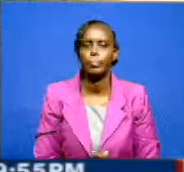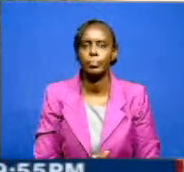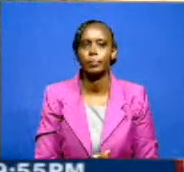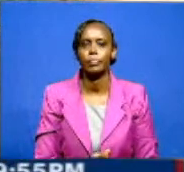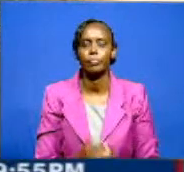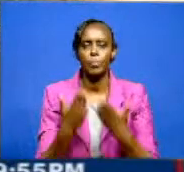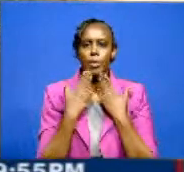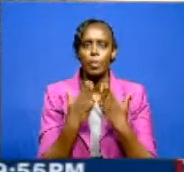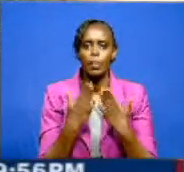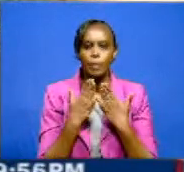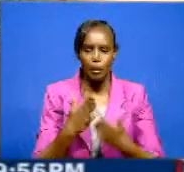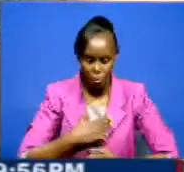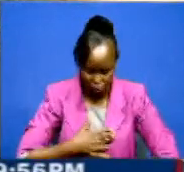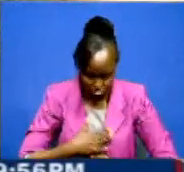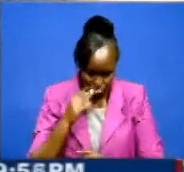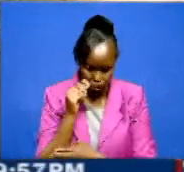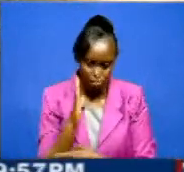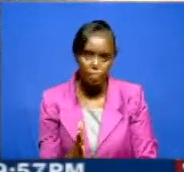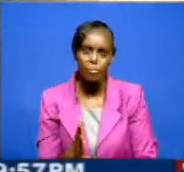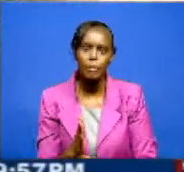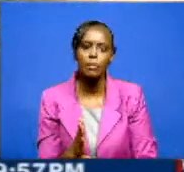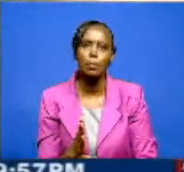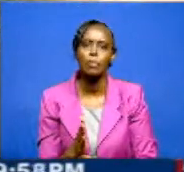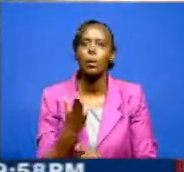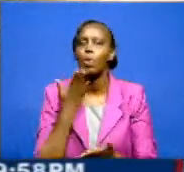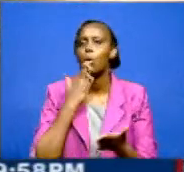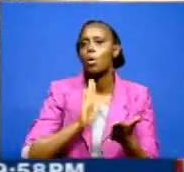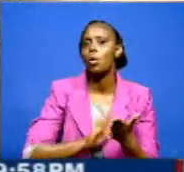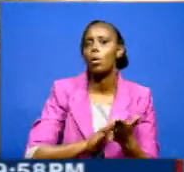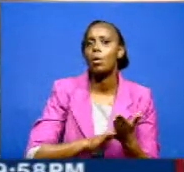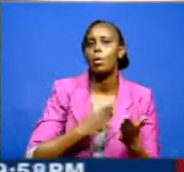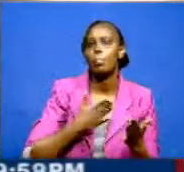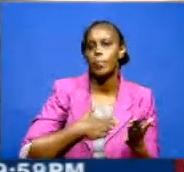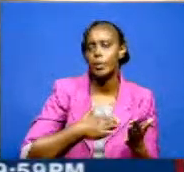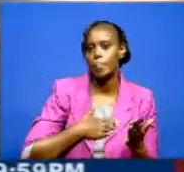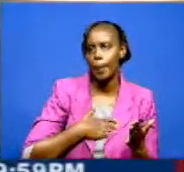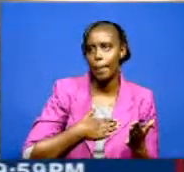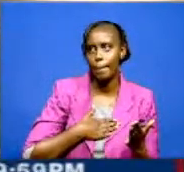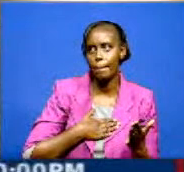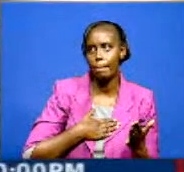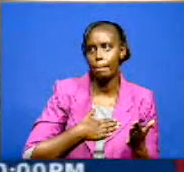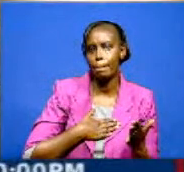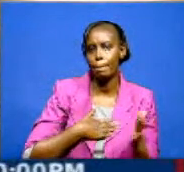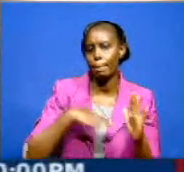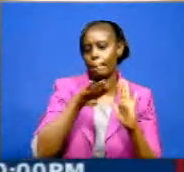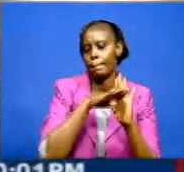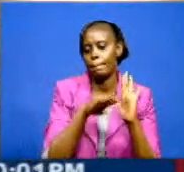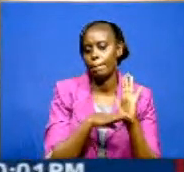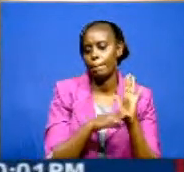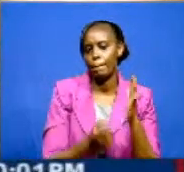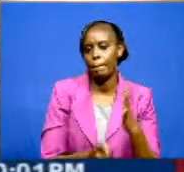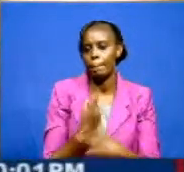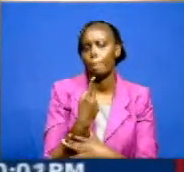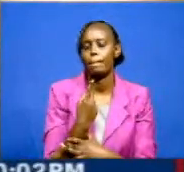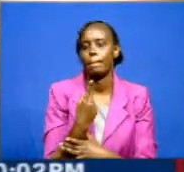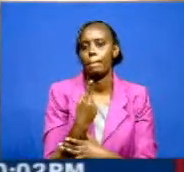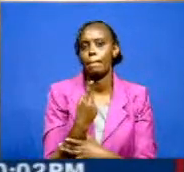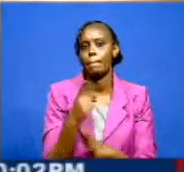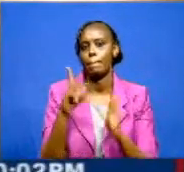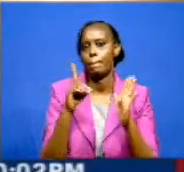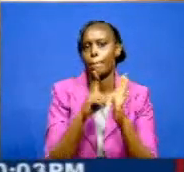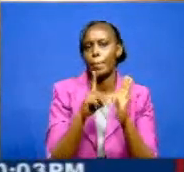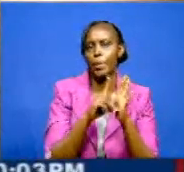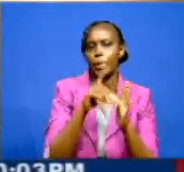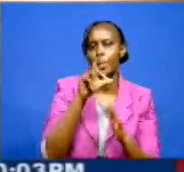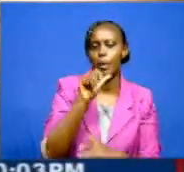Thank you, Mr. Speaker. Mr. Speaker, I'd like to comment on the statement raised by Dr.